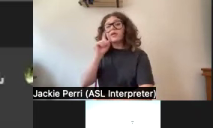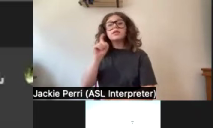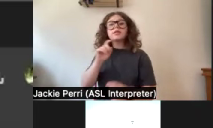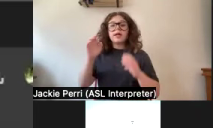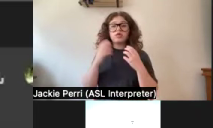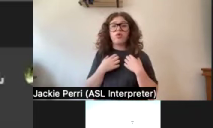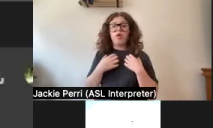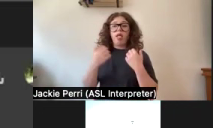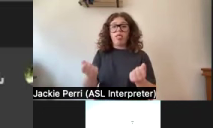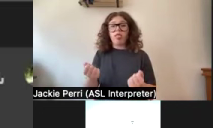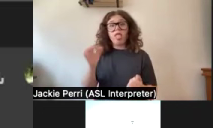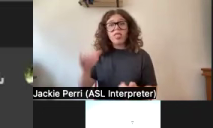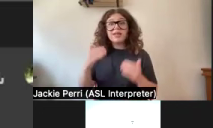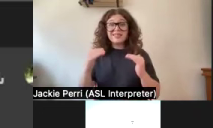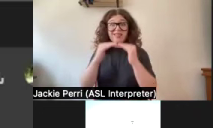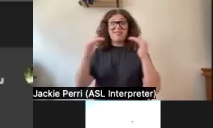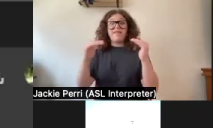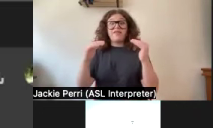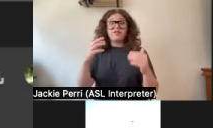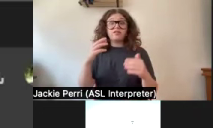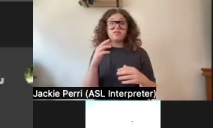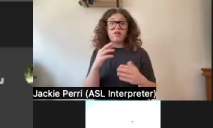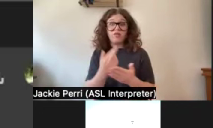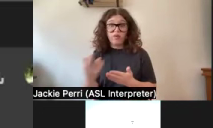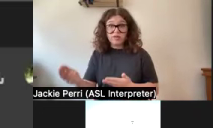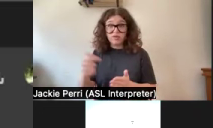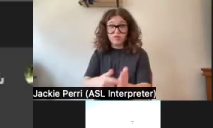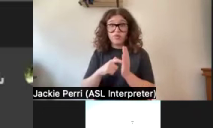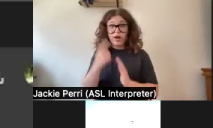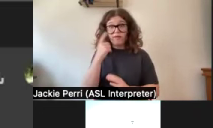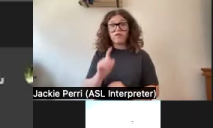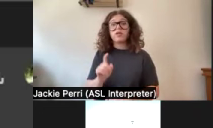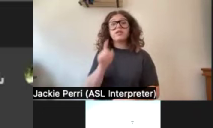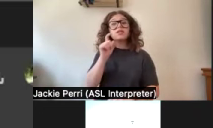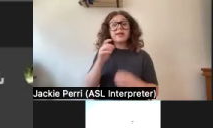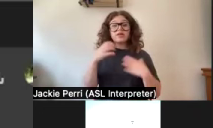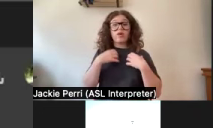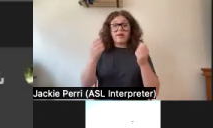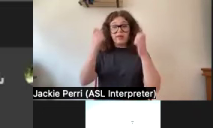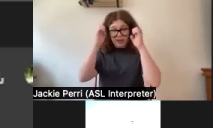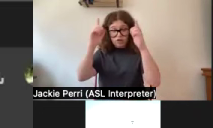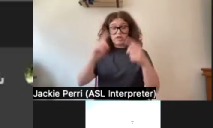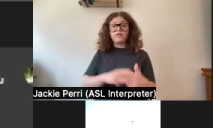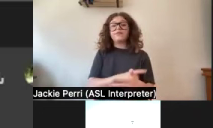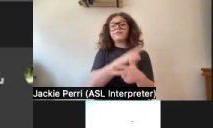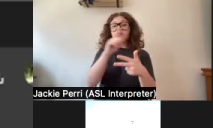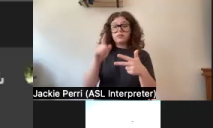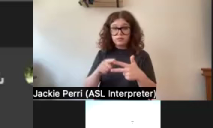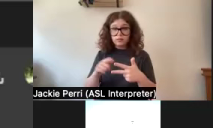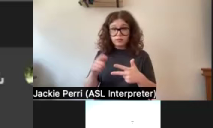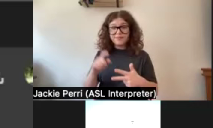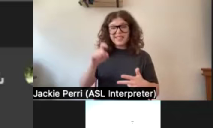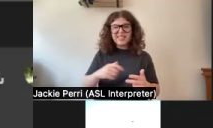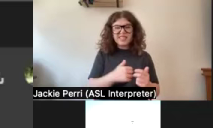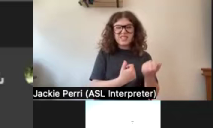to fully implement sexual health education. The second demand is that there needs to be support for